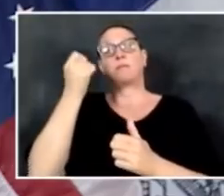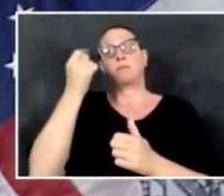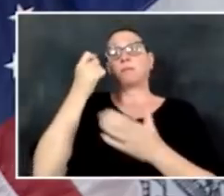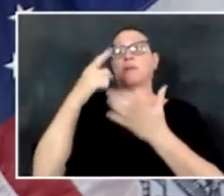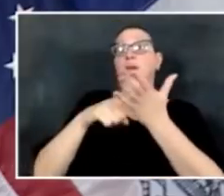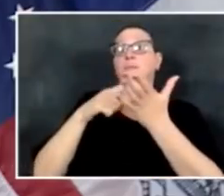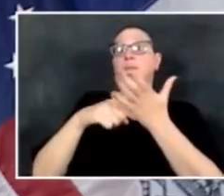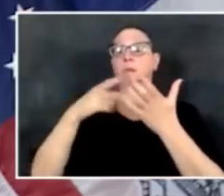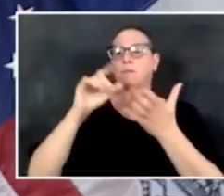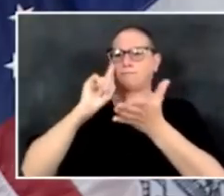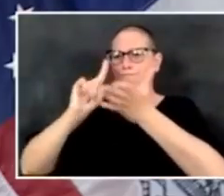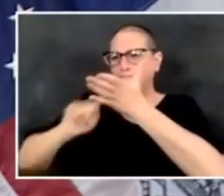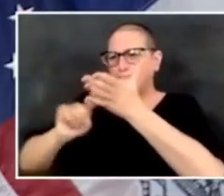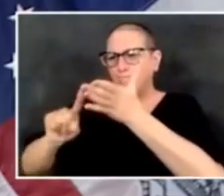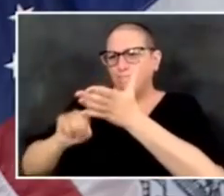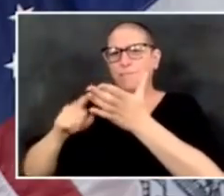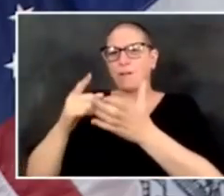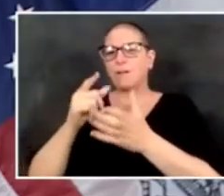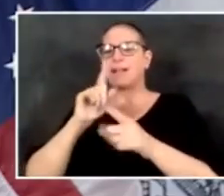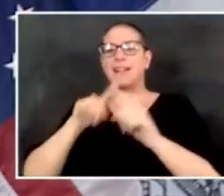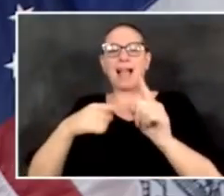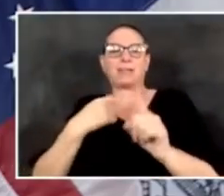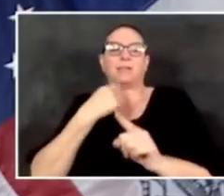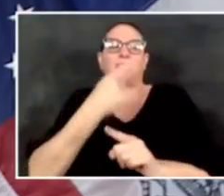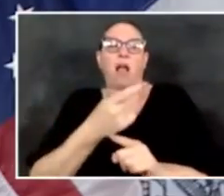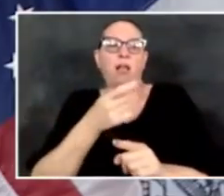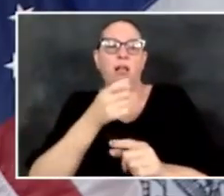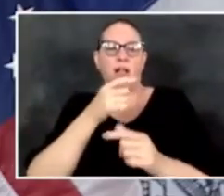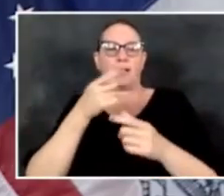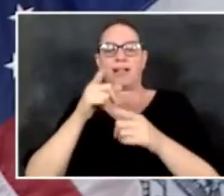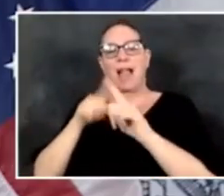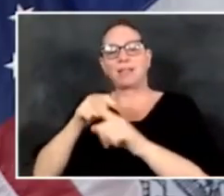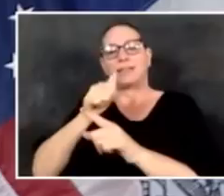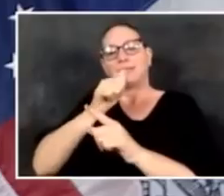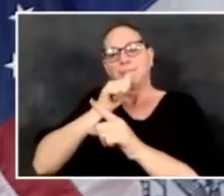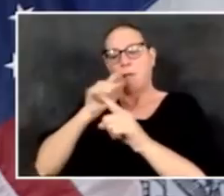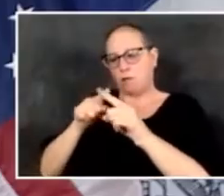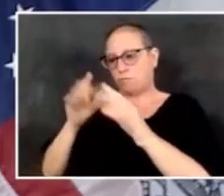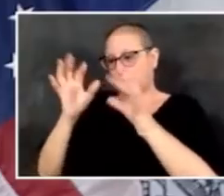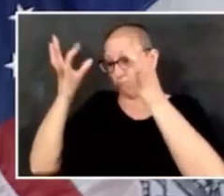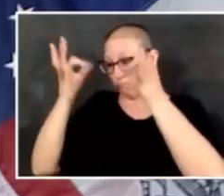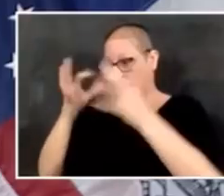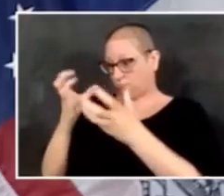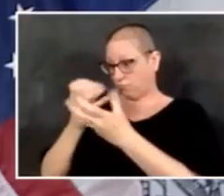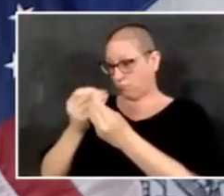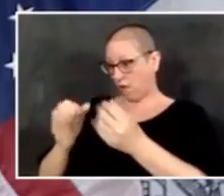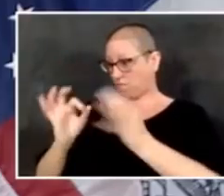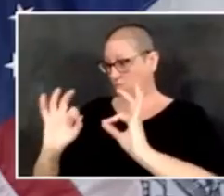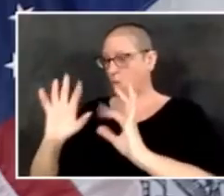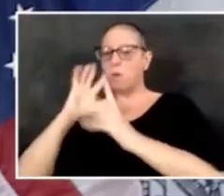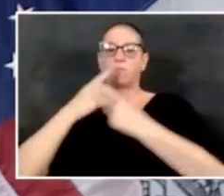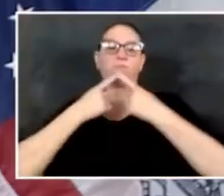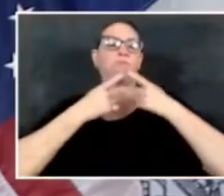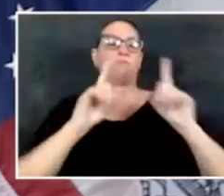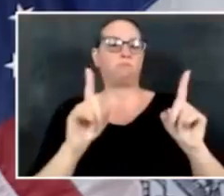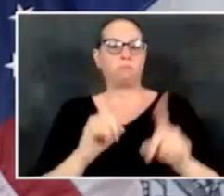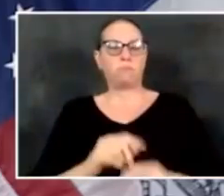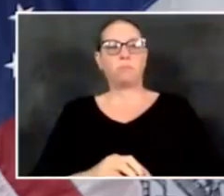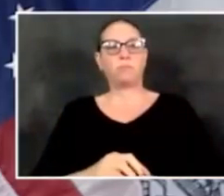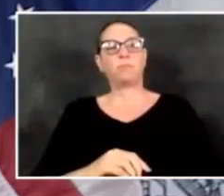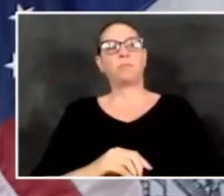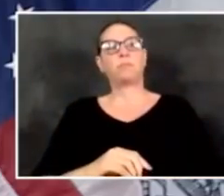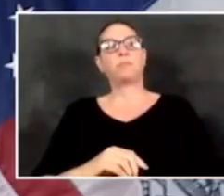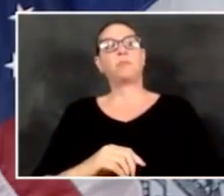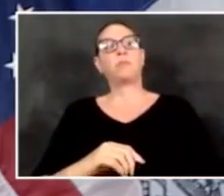involves substantial gathering, we are going to, I've been very, very clear, the Commissioner's been clear, that's straight to summons, unless people